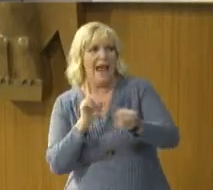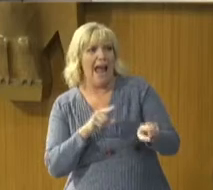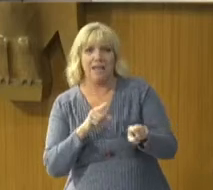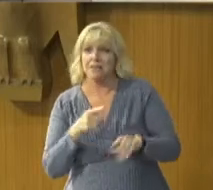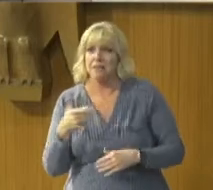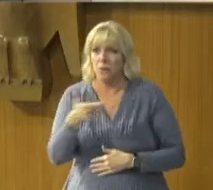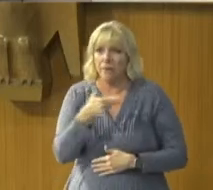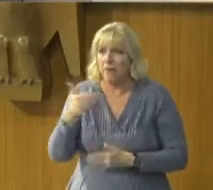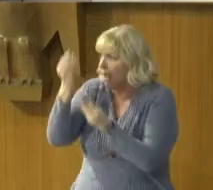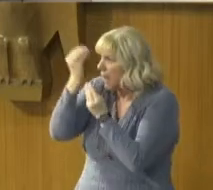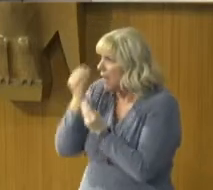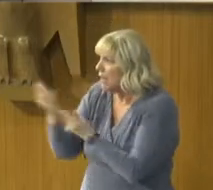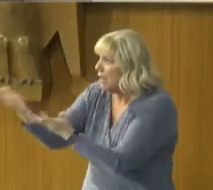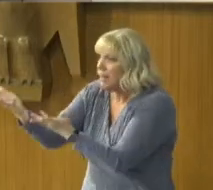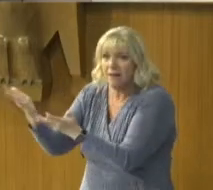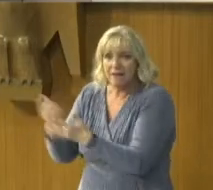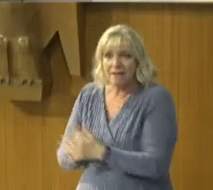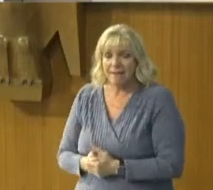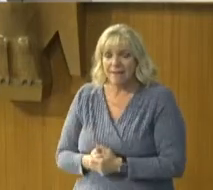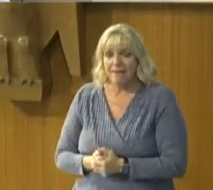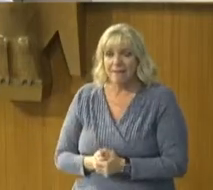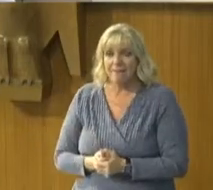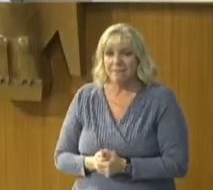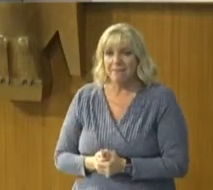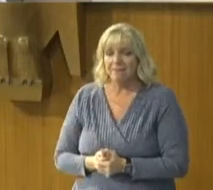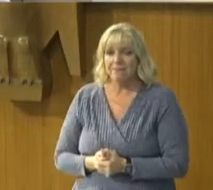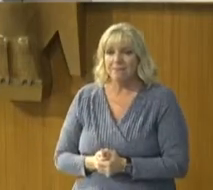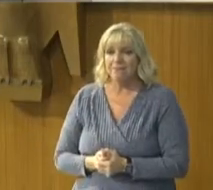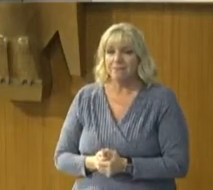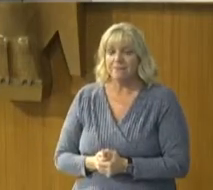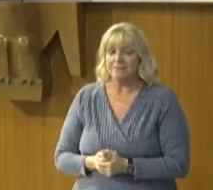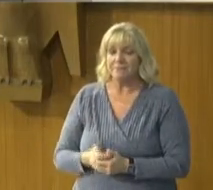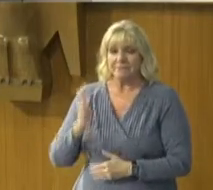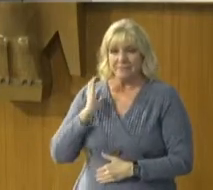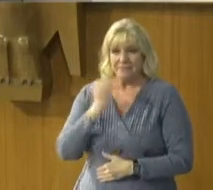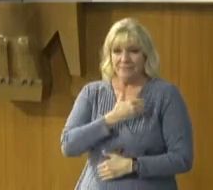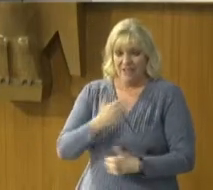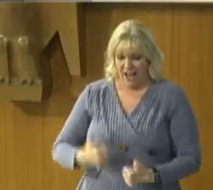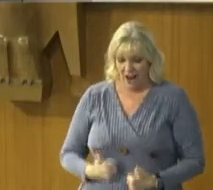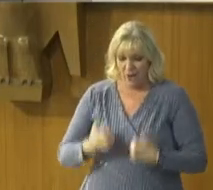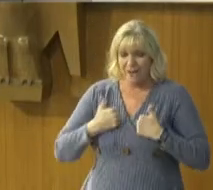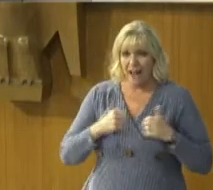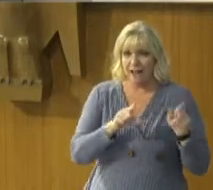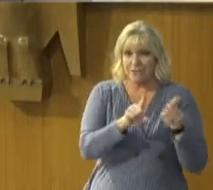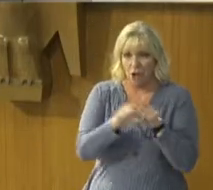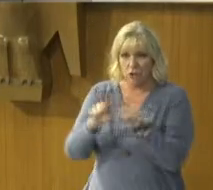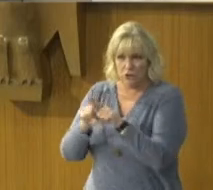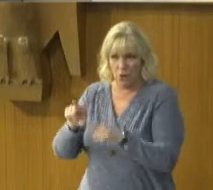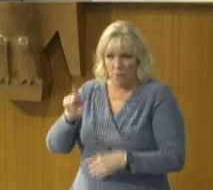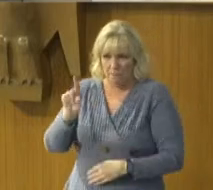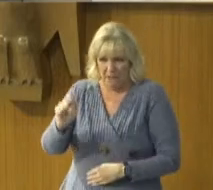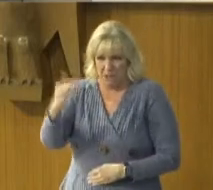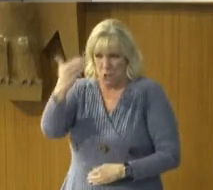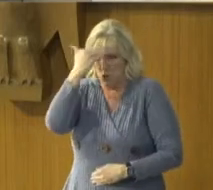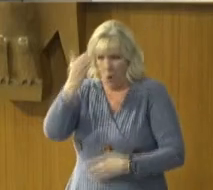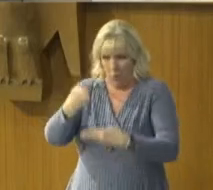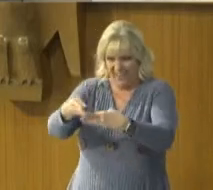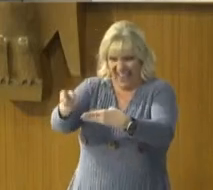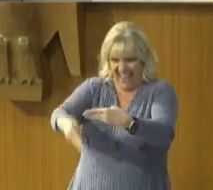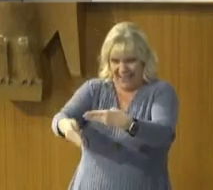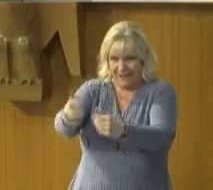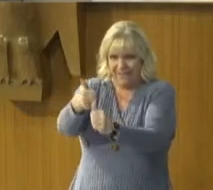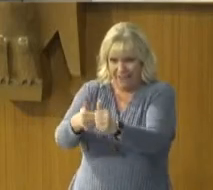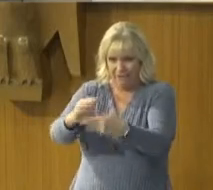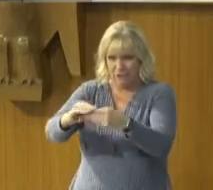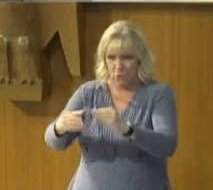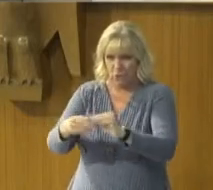Salome told them what they had seen. In our lives, we also need to know the ending of every story.